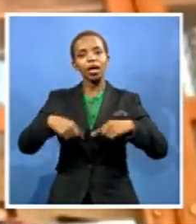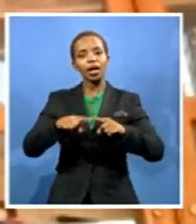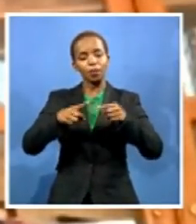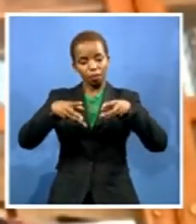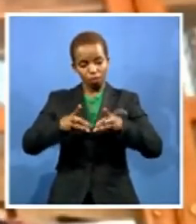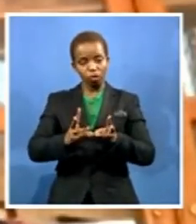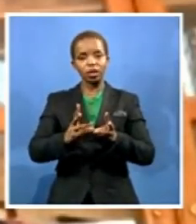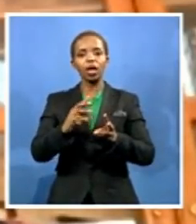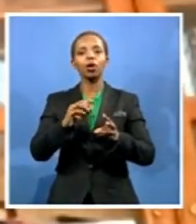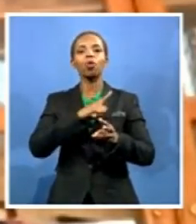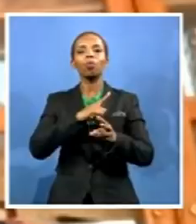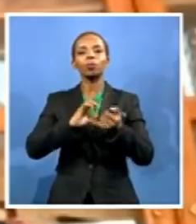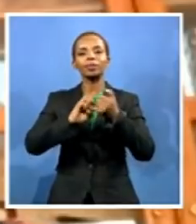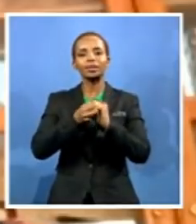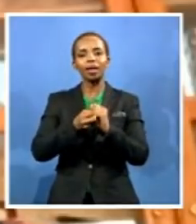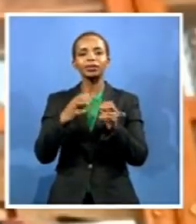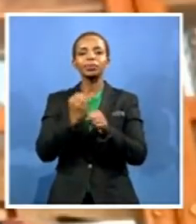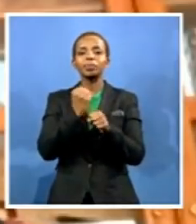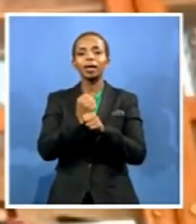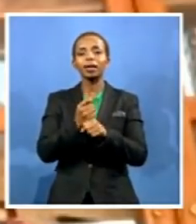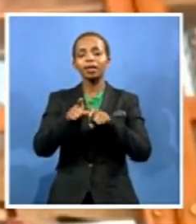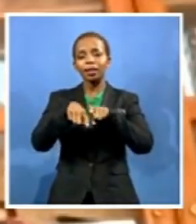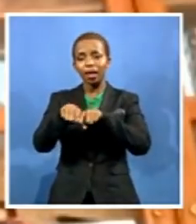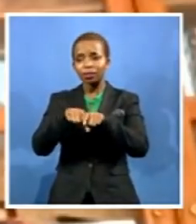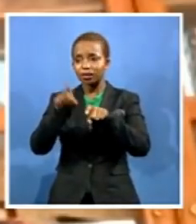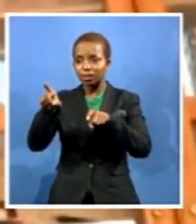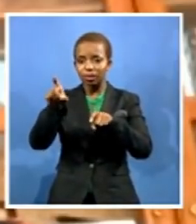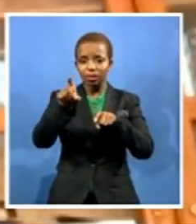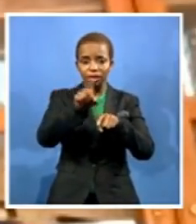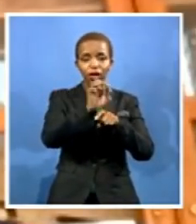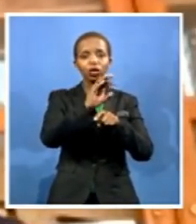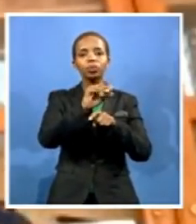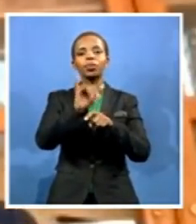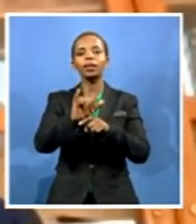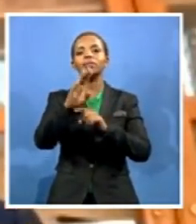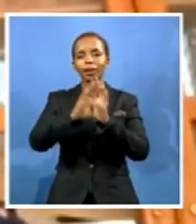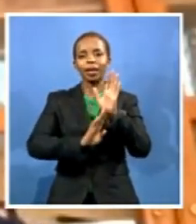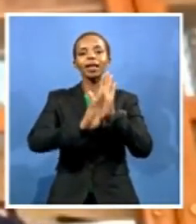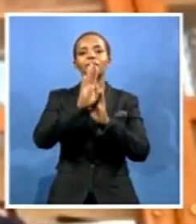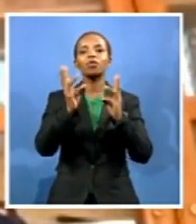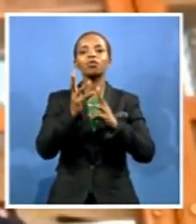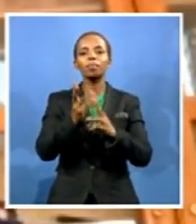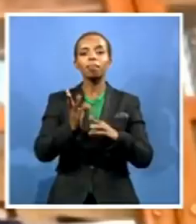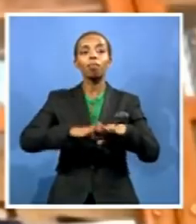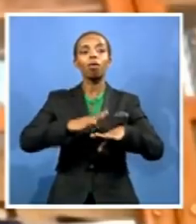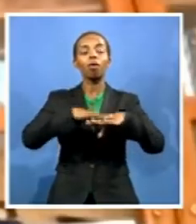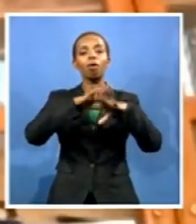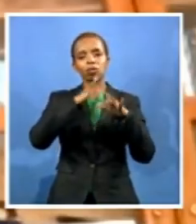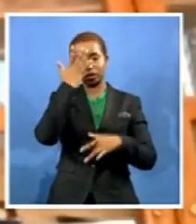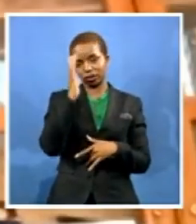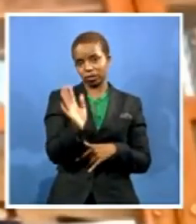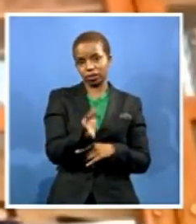test sites. So we will only be certain that any forecast is correct when the